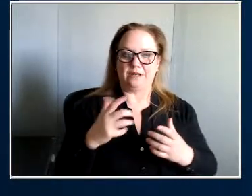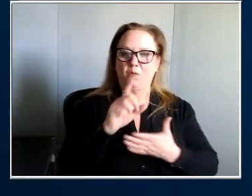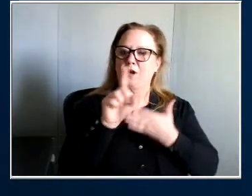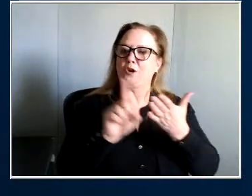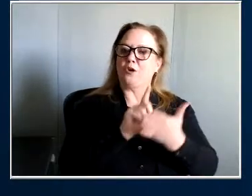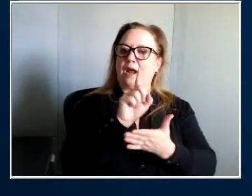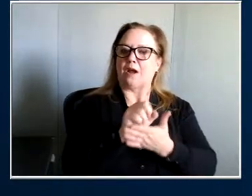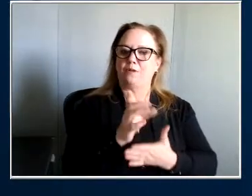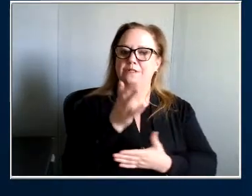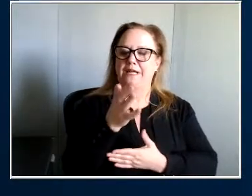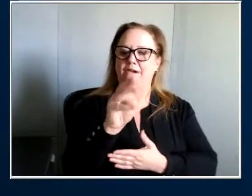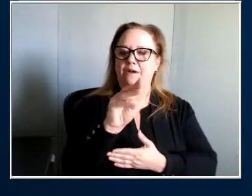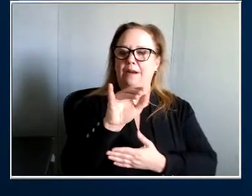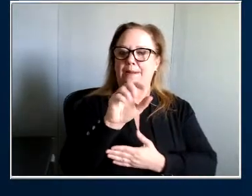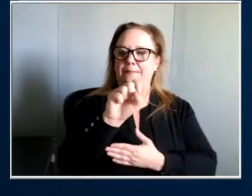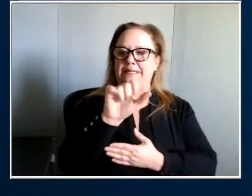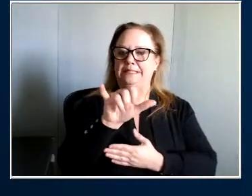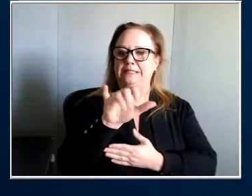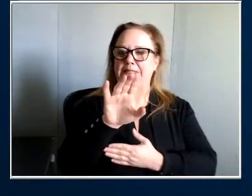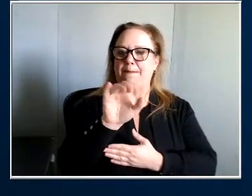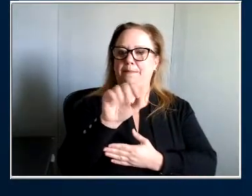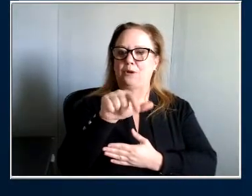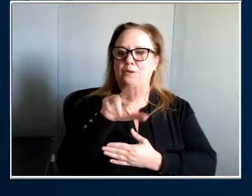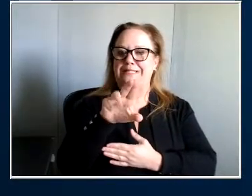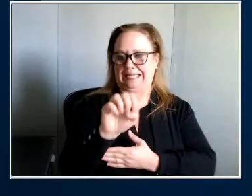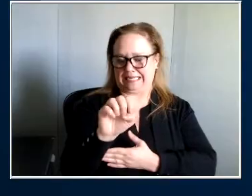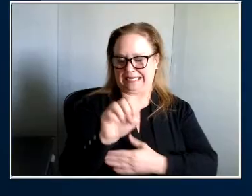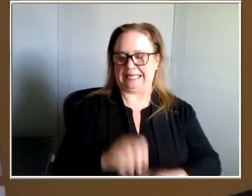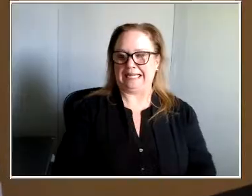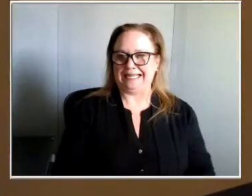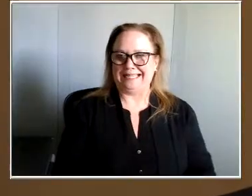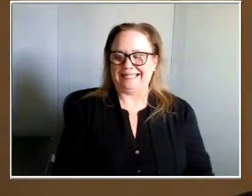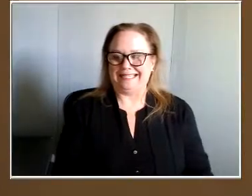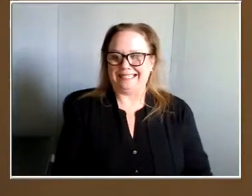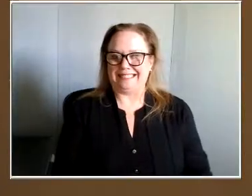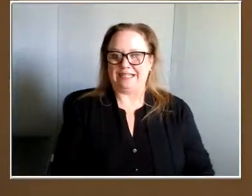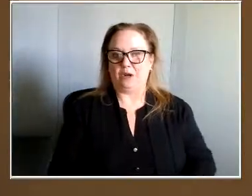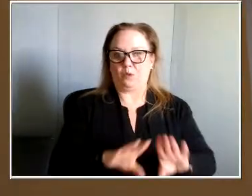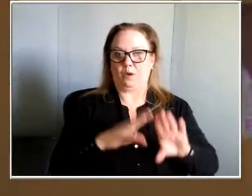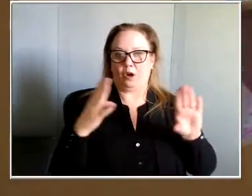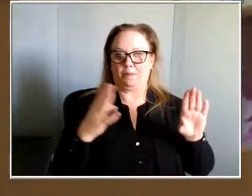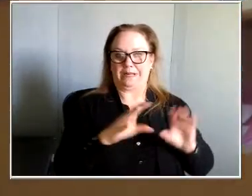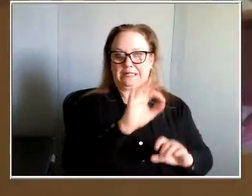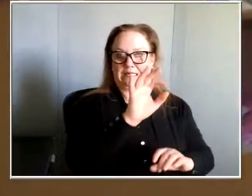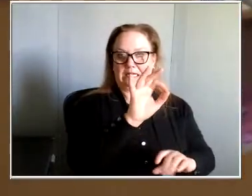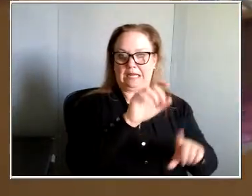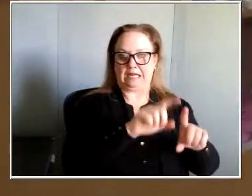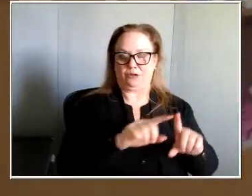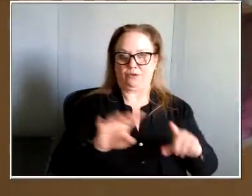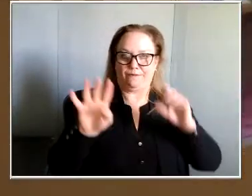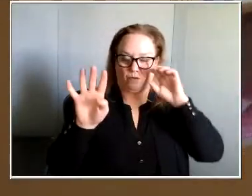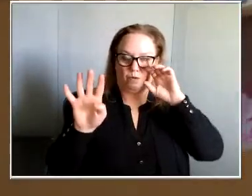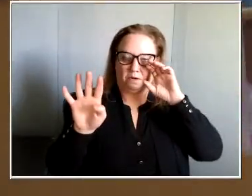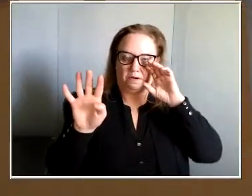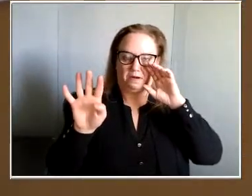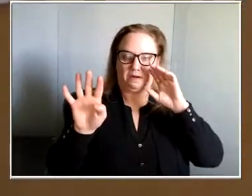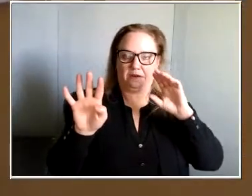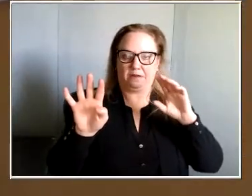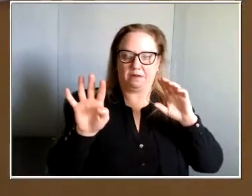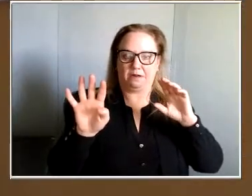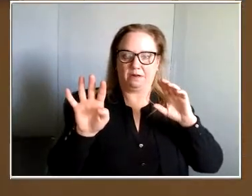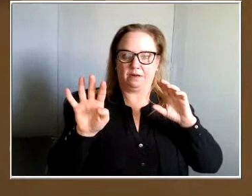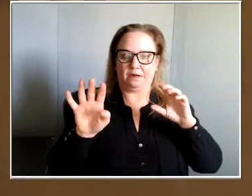at Missy's Boutique? Oh, okay, we open from 9 to 4. We take our